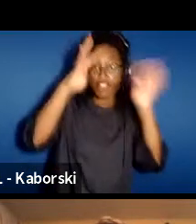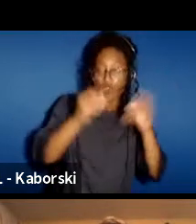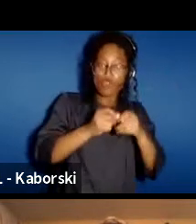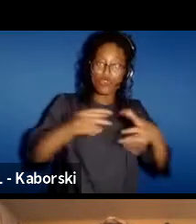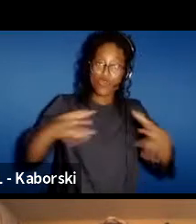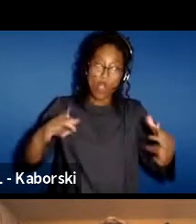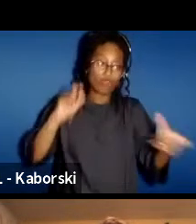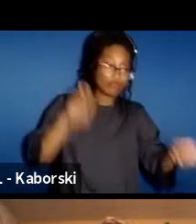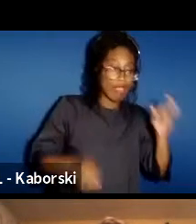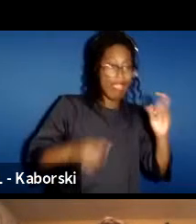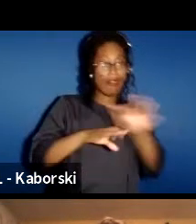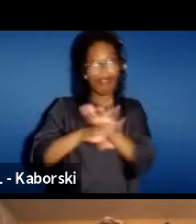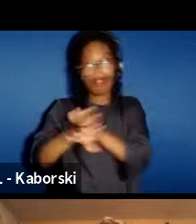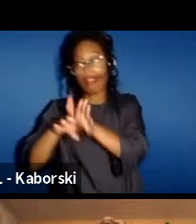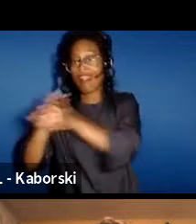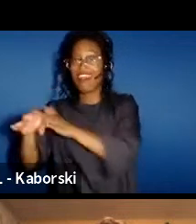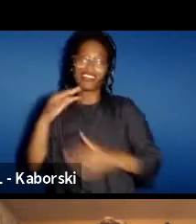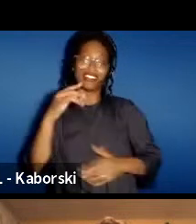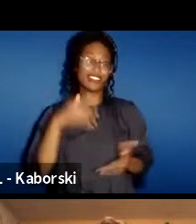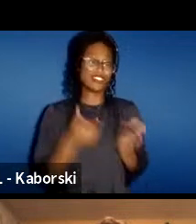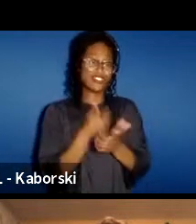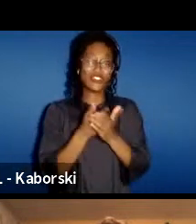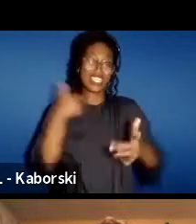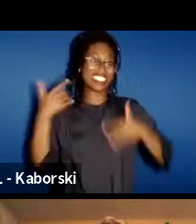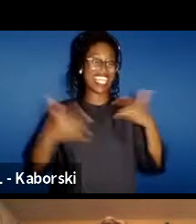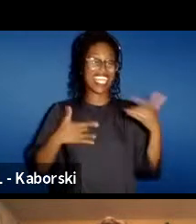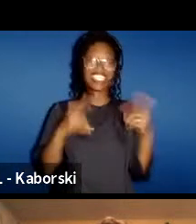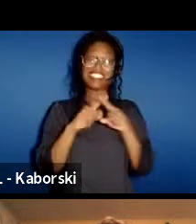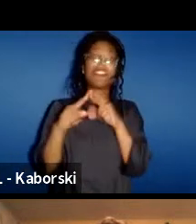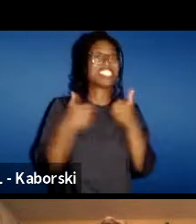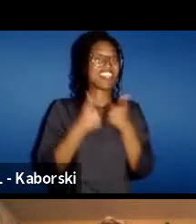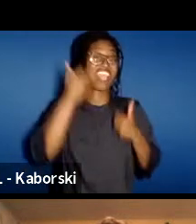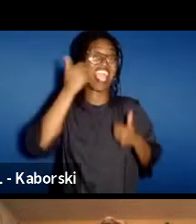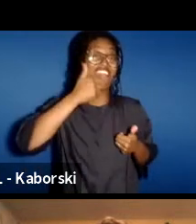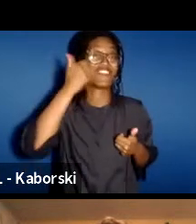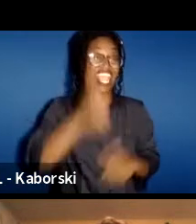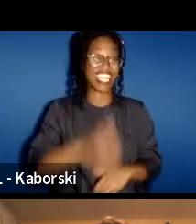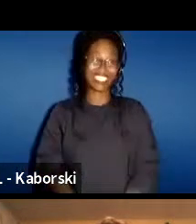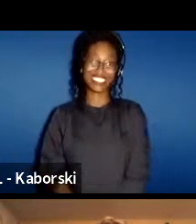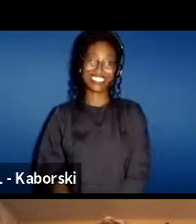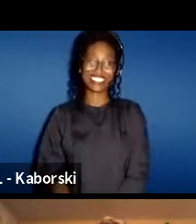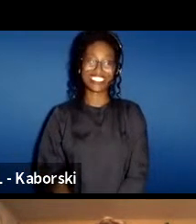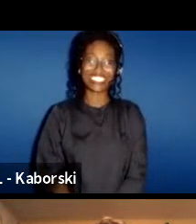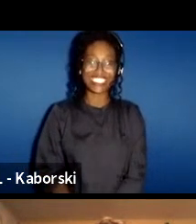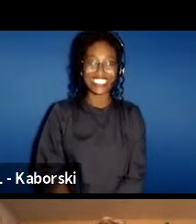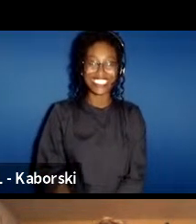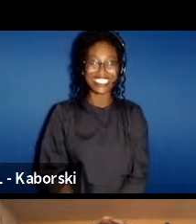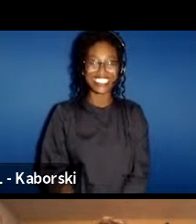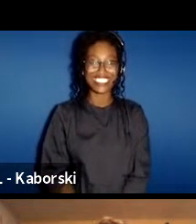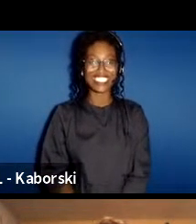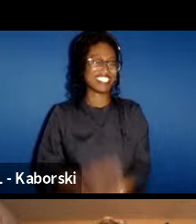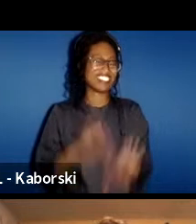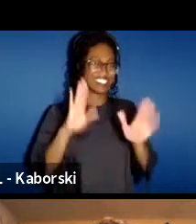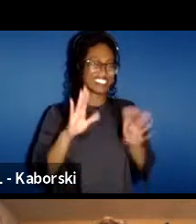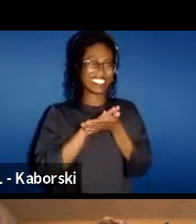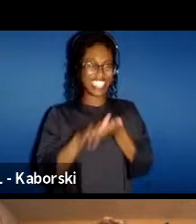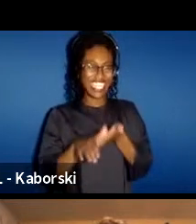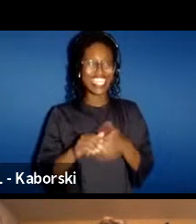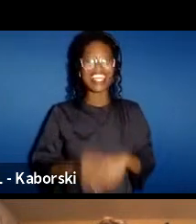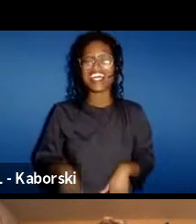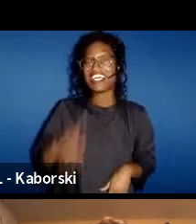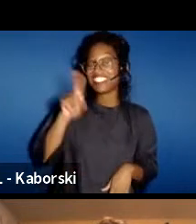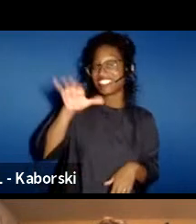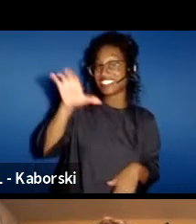and changing and new and exciting, different challenges every day. So. Very nice. And Zach?